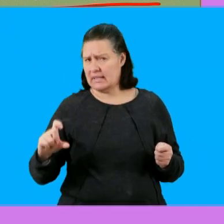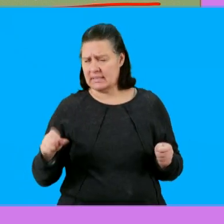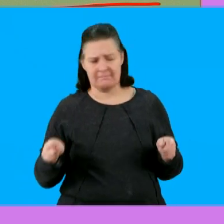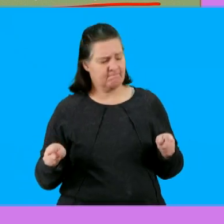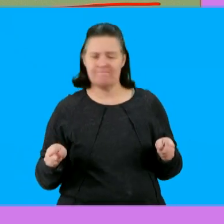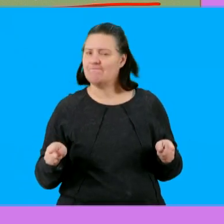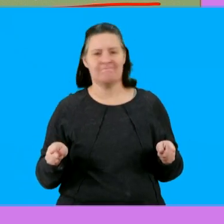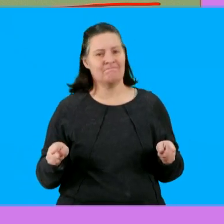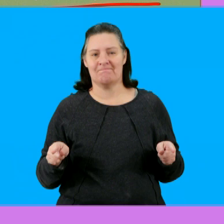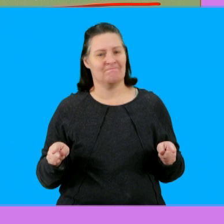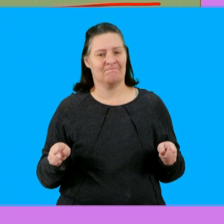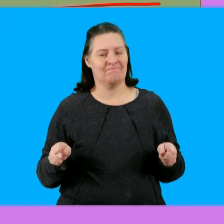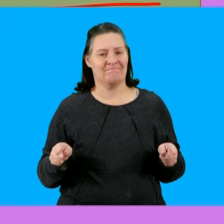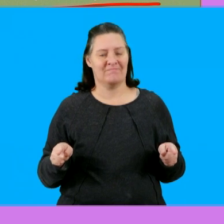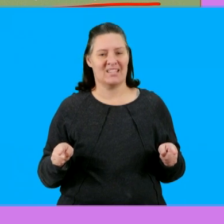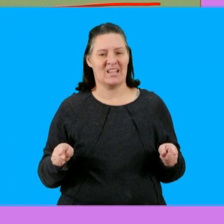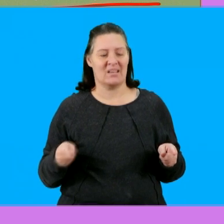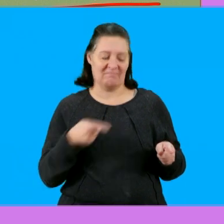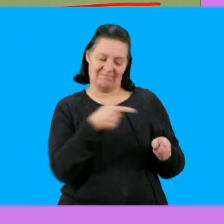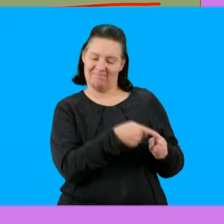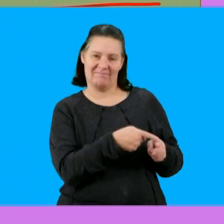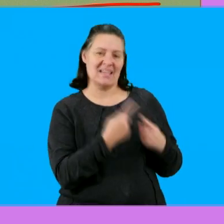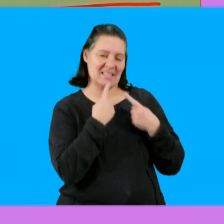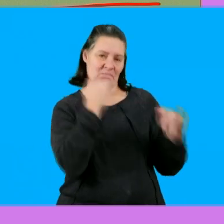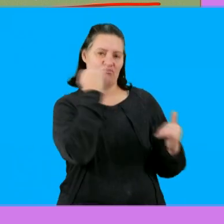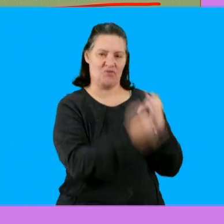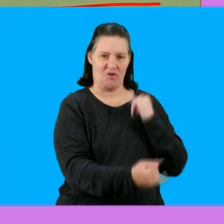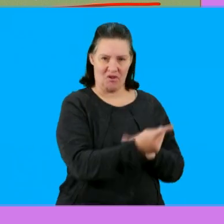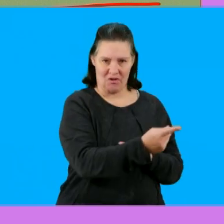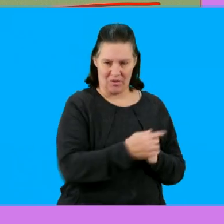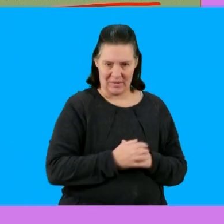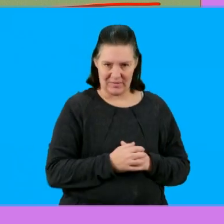cents. So therefore, we will conclude by saying that the statement is